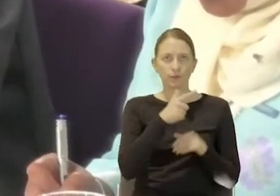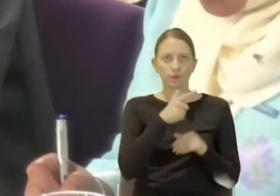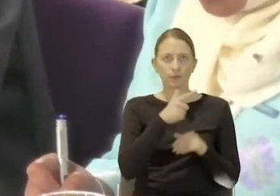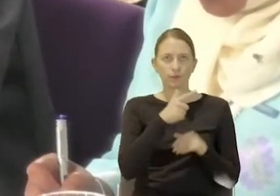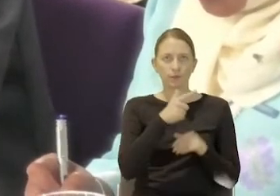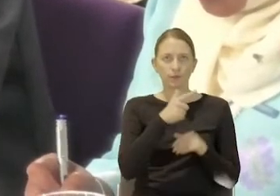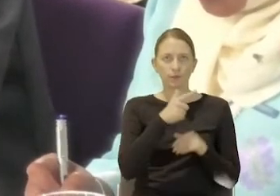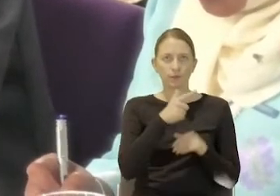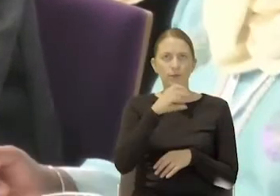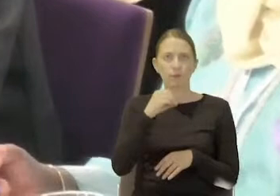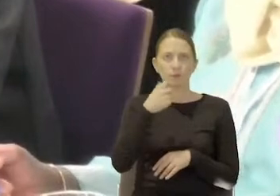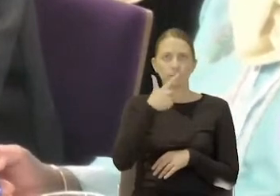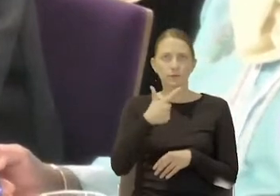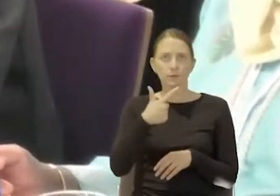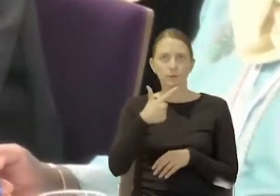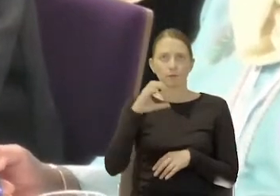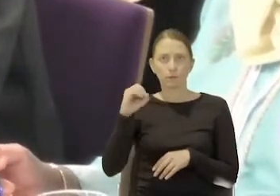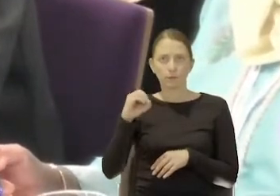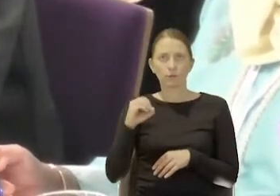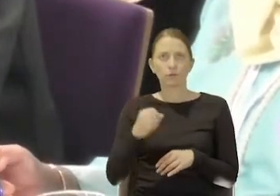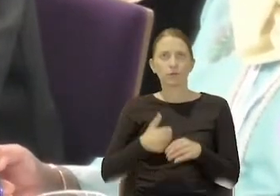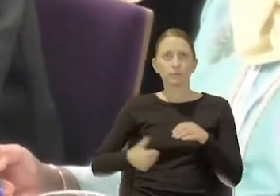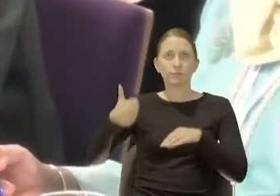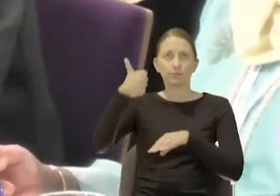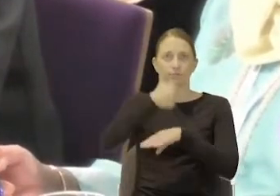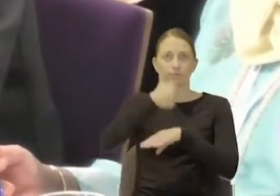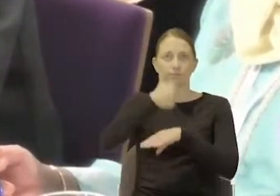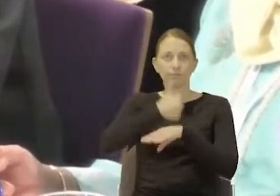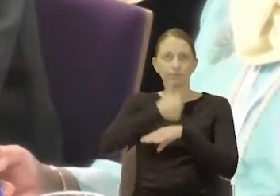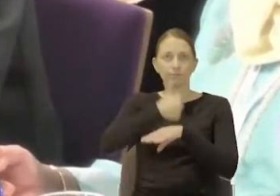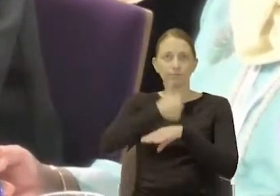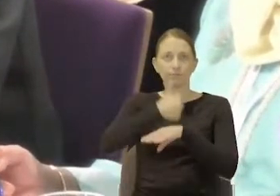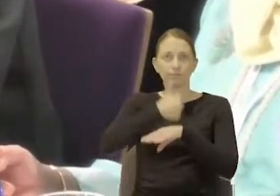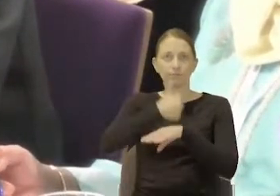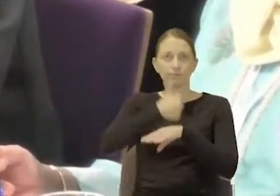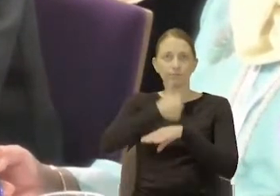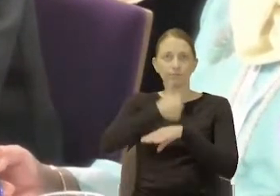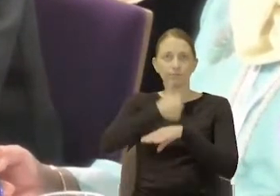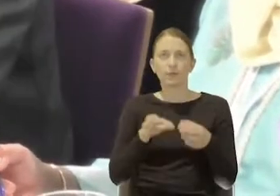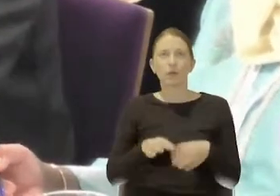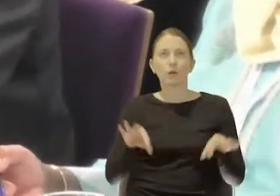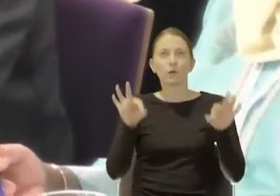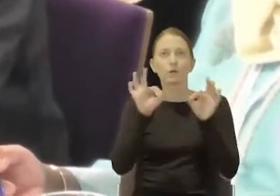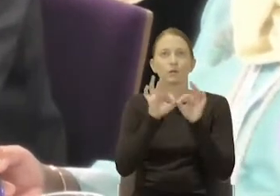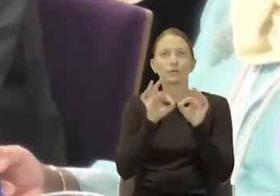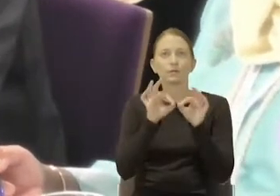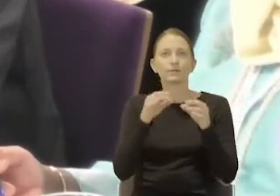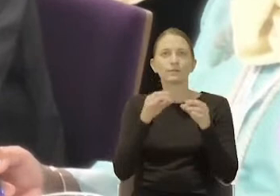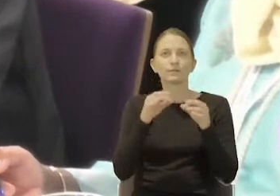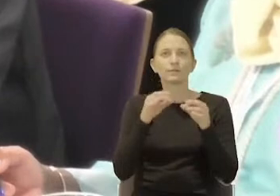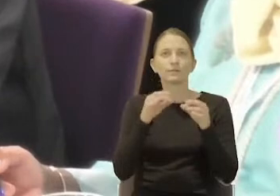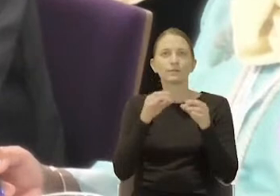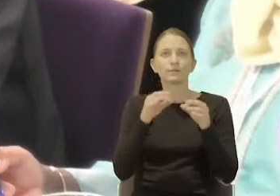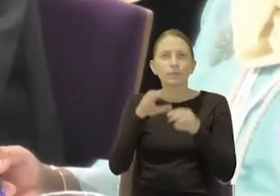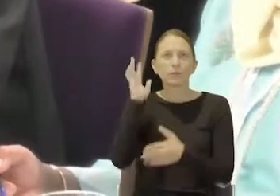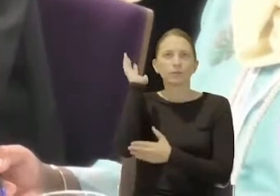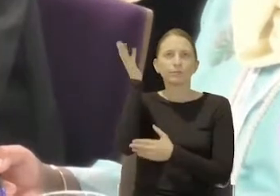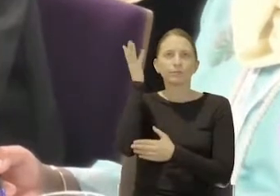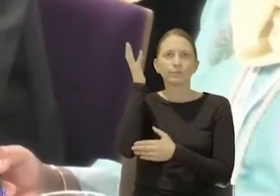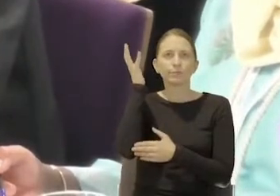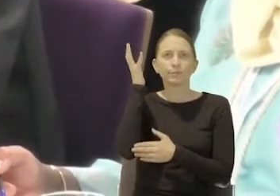2022, the President of the General Assembly convened the high-level meeting of the General Assembly to review